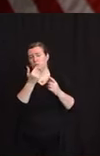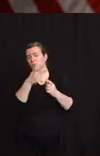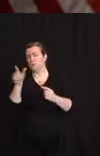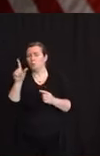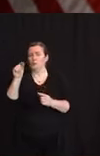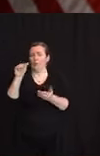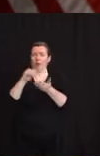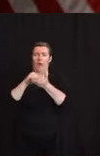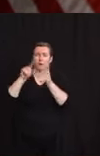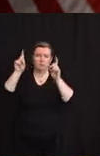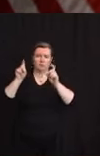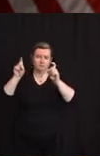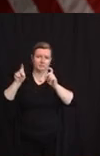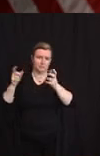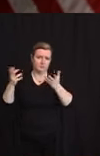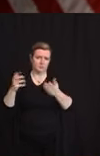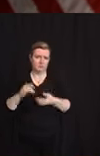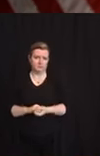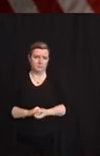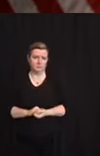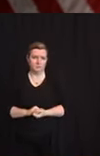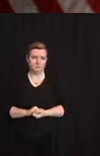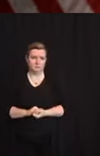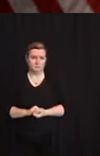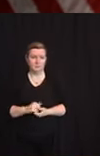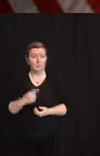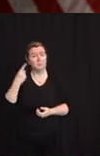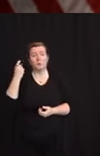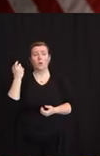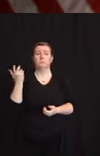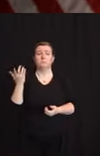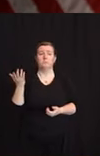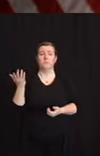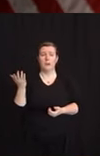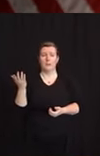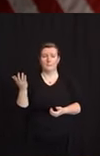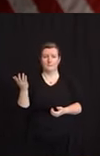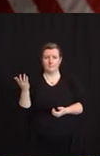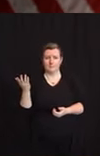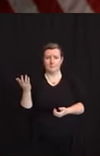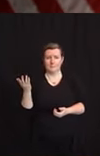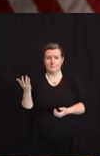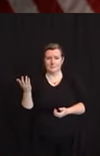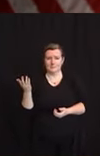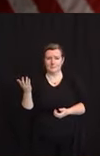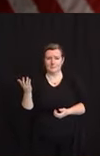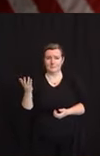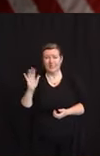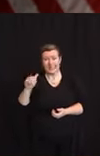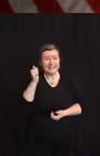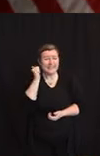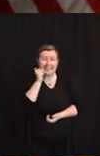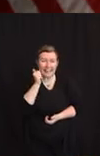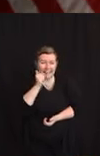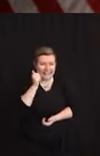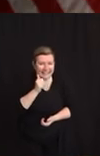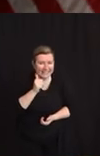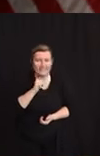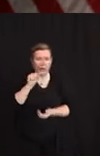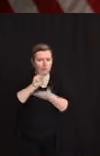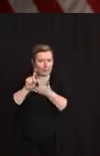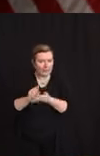because you hear that is potentially a significant amount of a sampling daily, by the way. These are daily. So if it's 20,000,